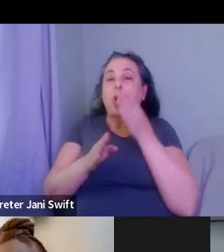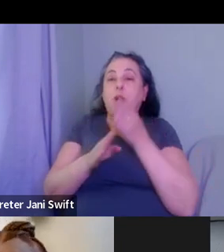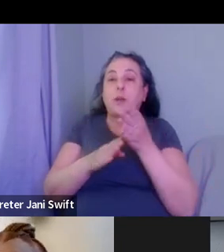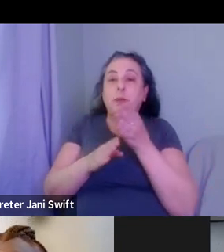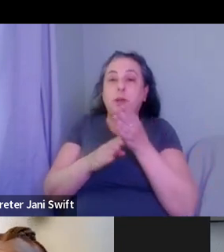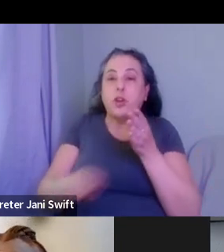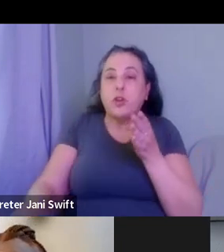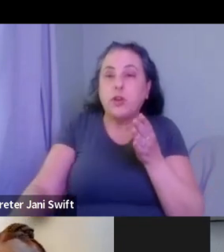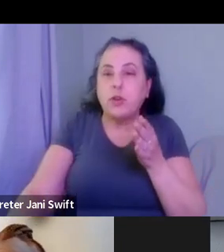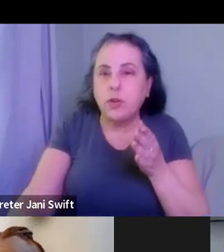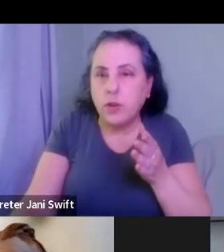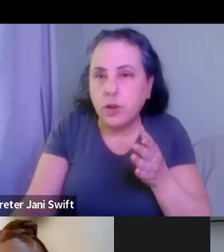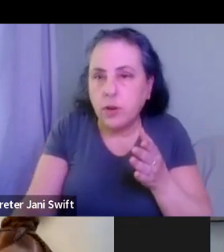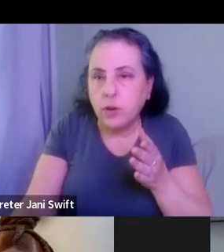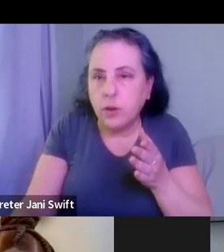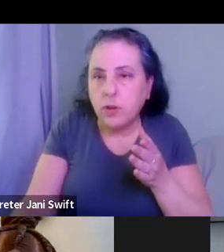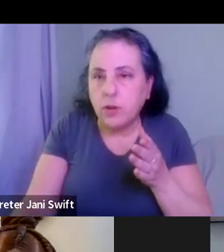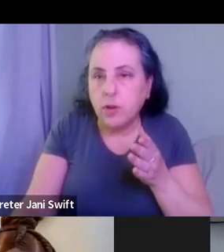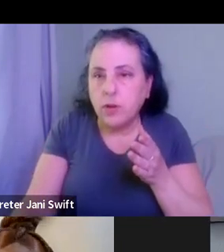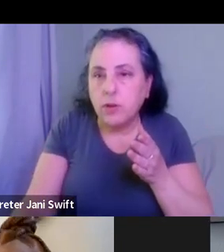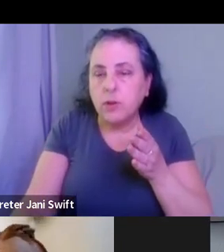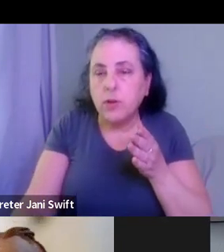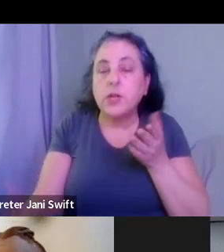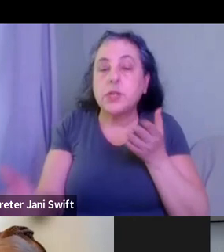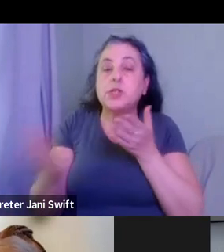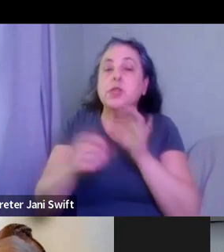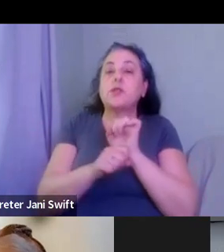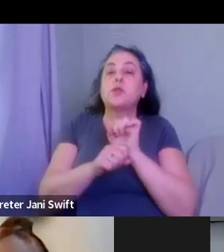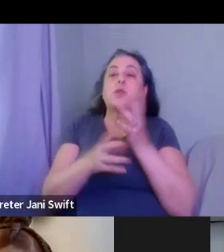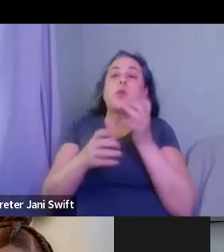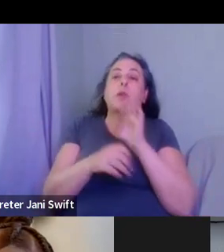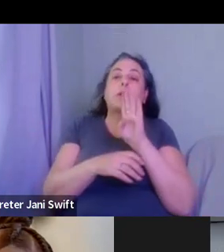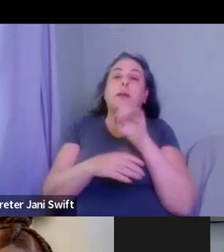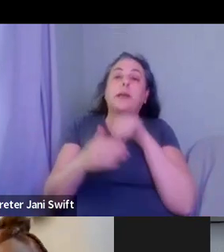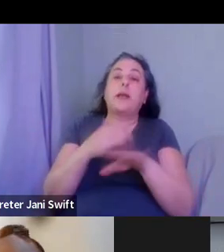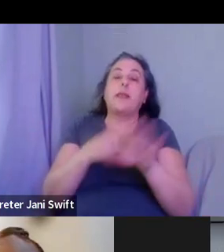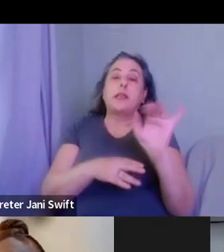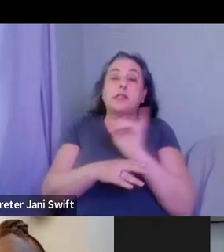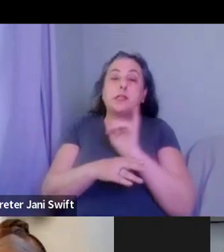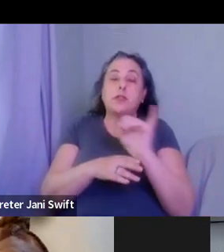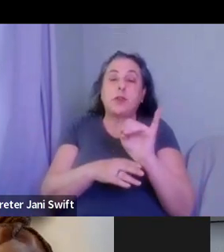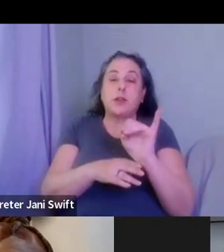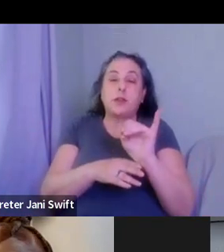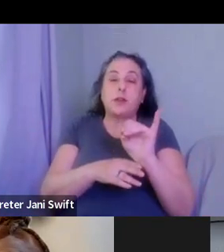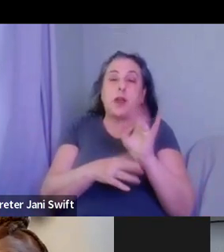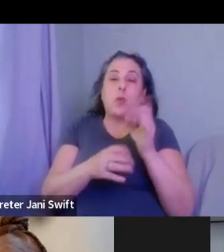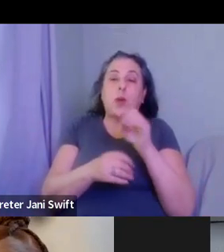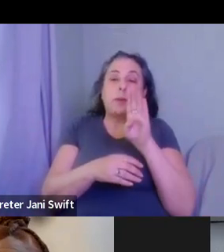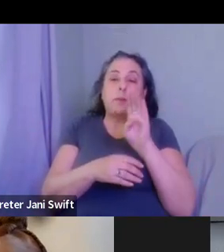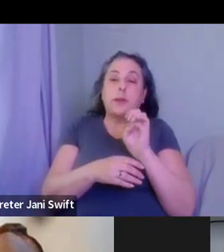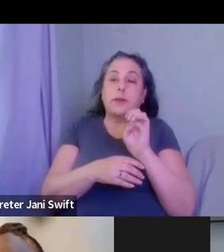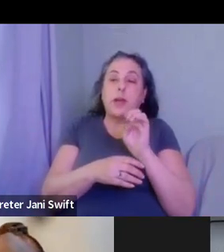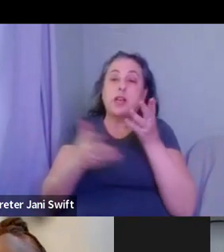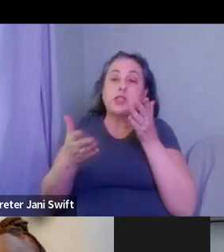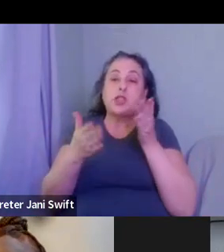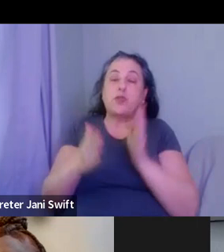career that we are service workers that want to be in this industry. I wanted to be a